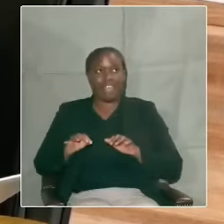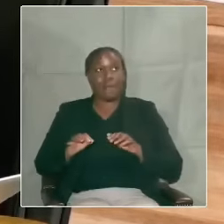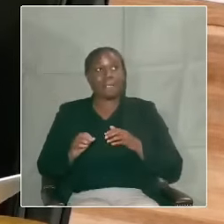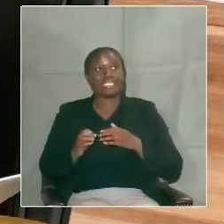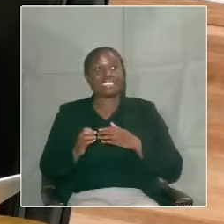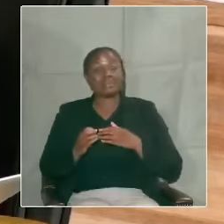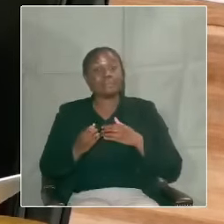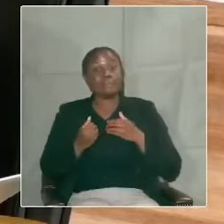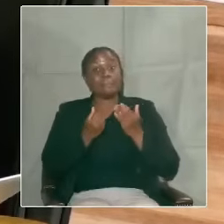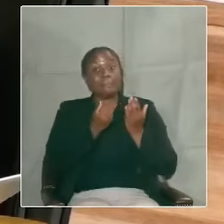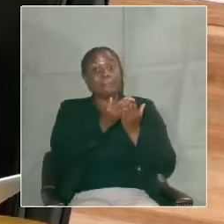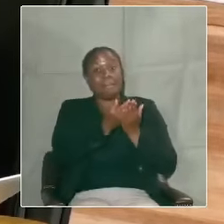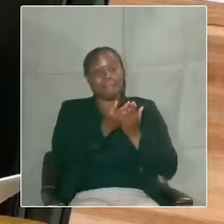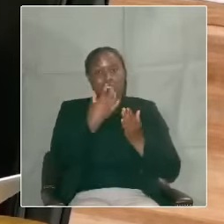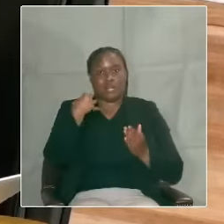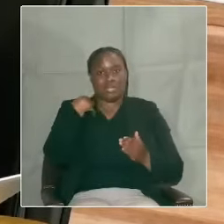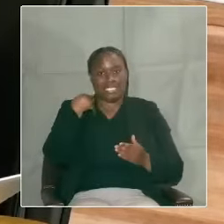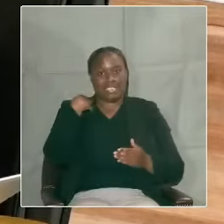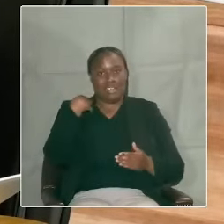20th of